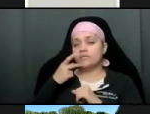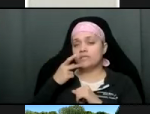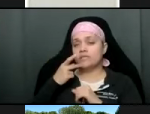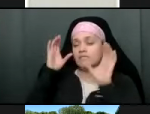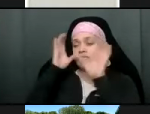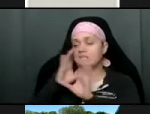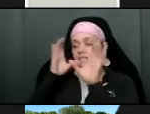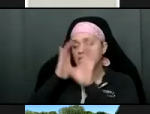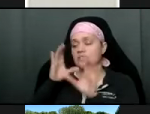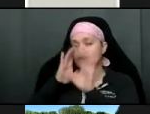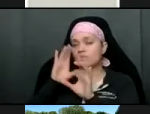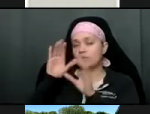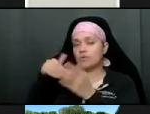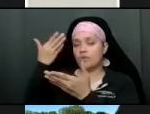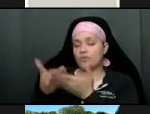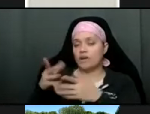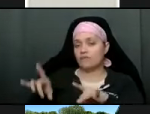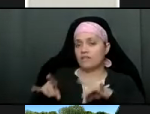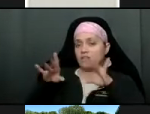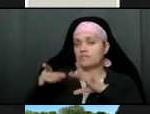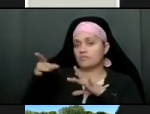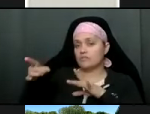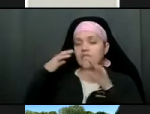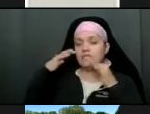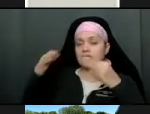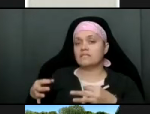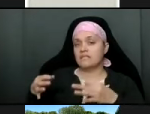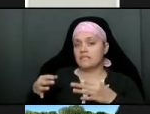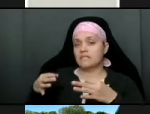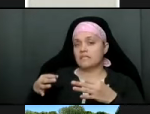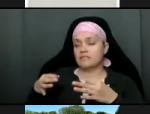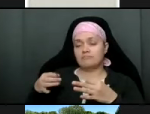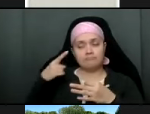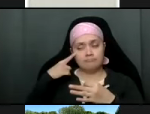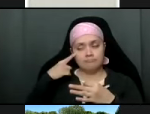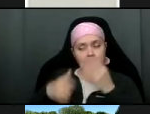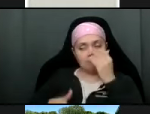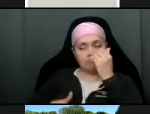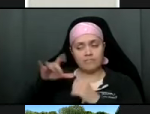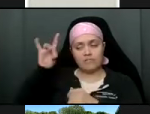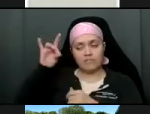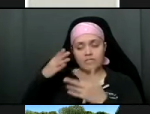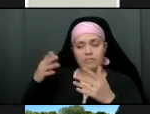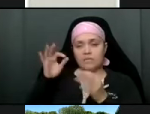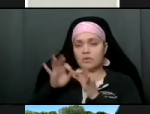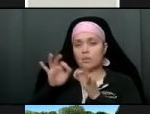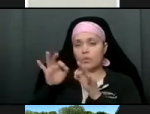Australia, they decided they thought they'd found something worthwhile, so they better keep